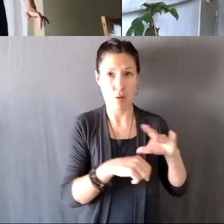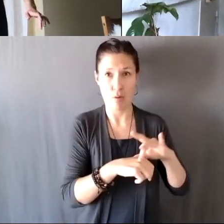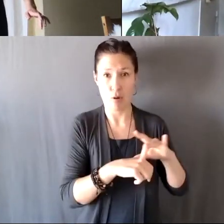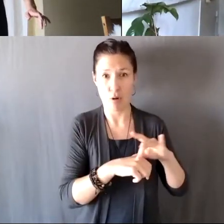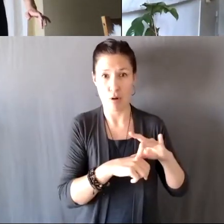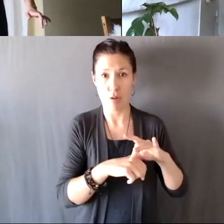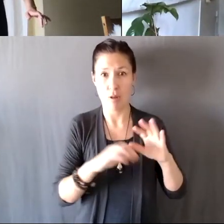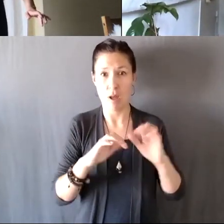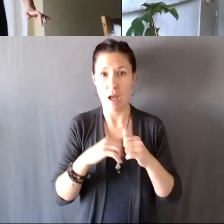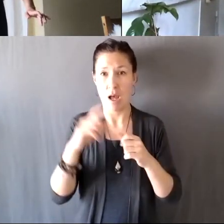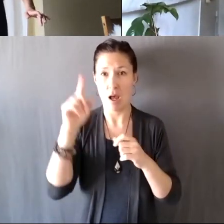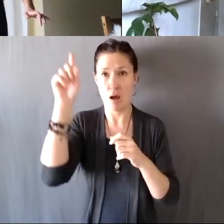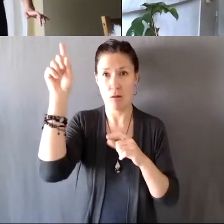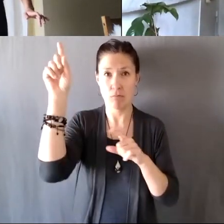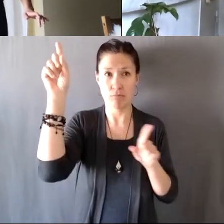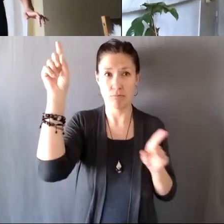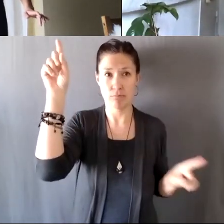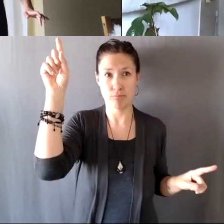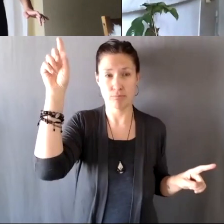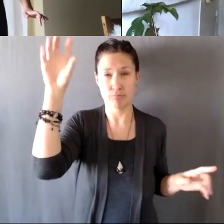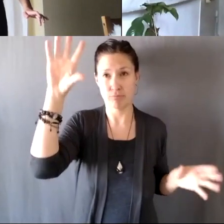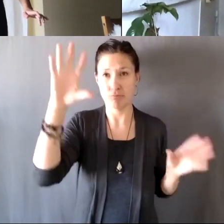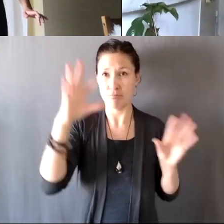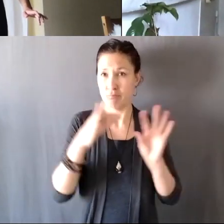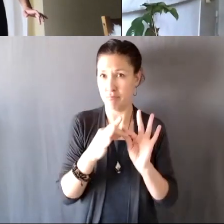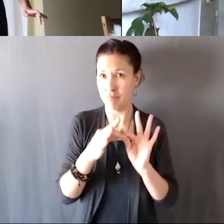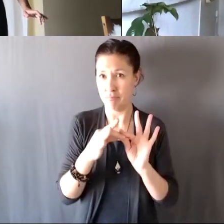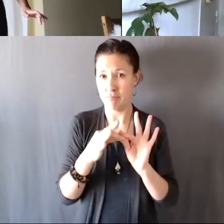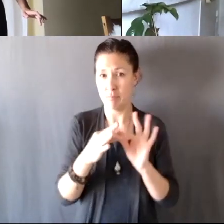Return back down through the center.